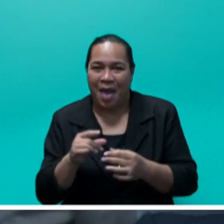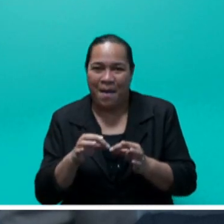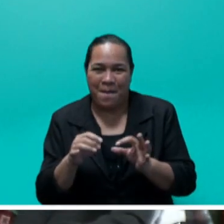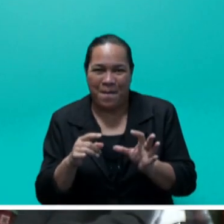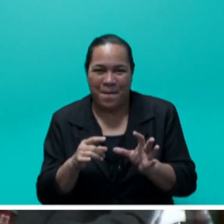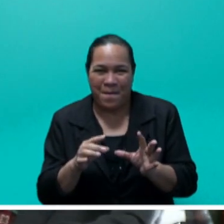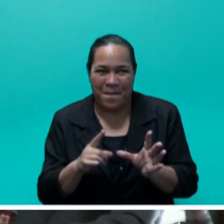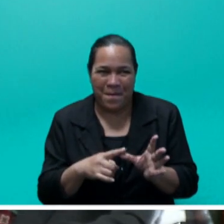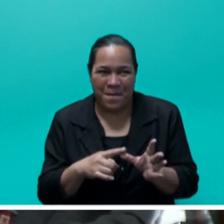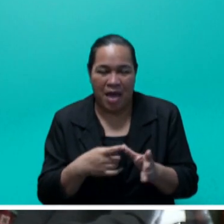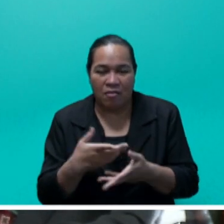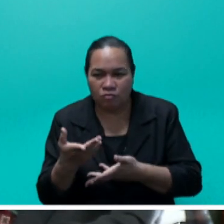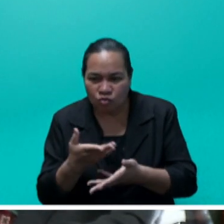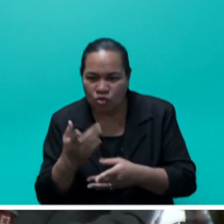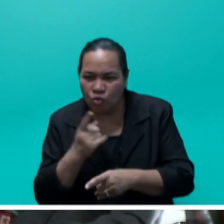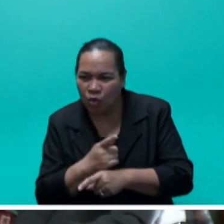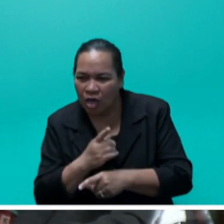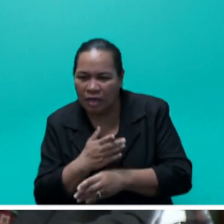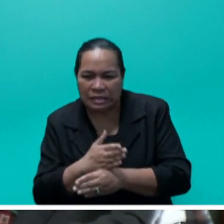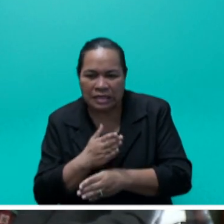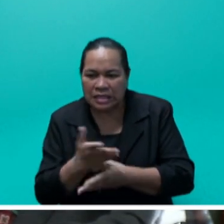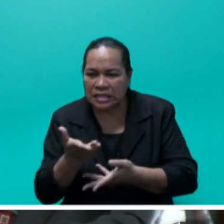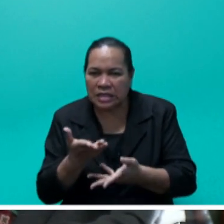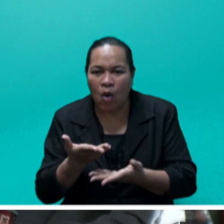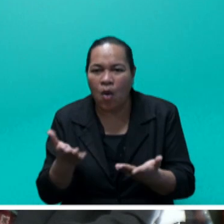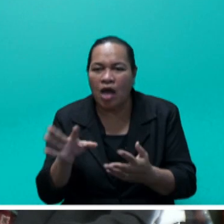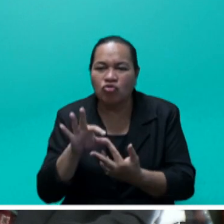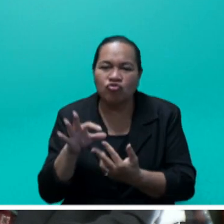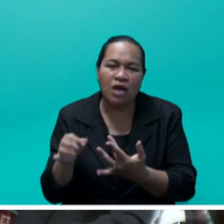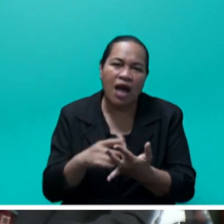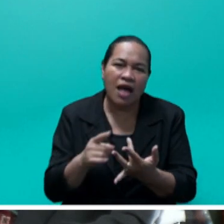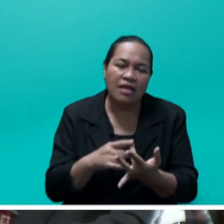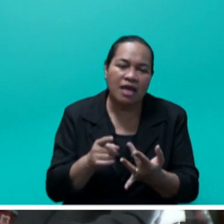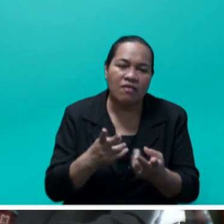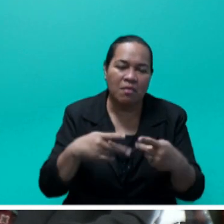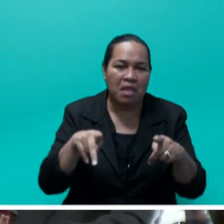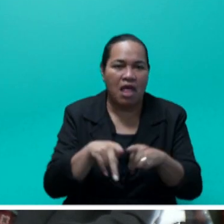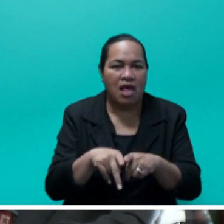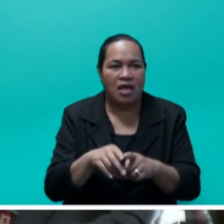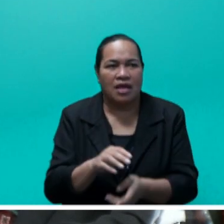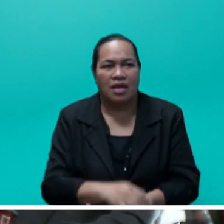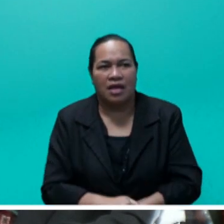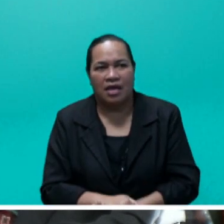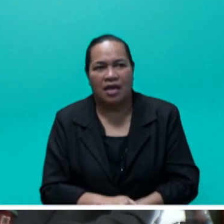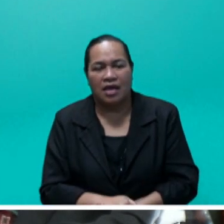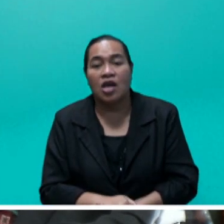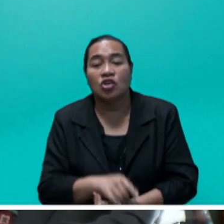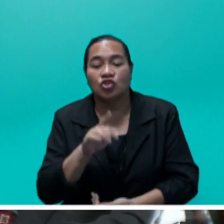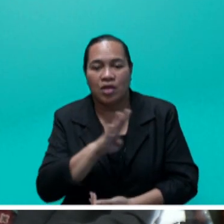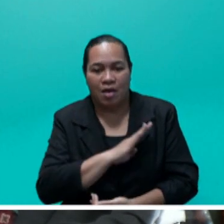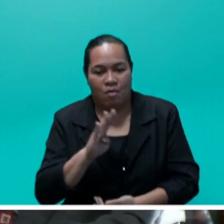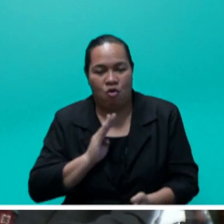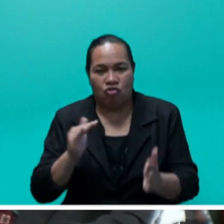on identifying an alternative site. Please note we've explored other alternatives referred by the board chair of